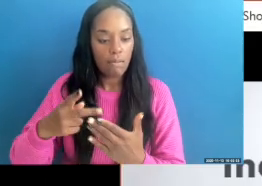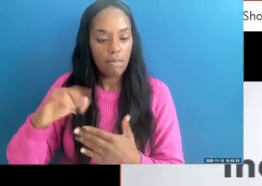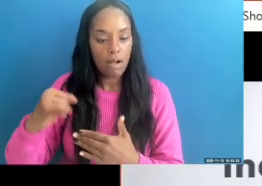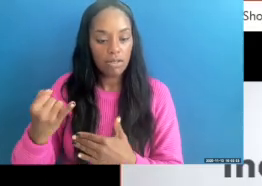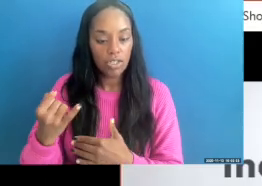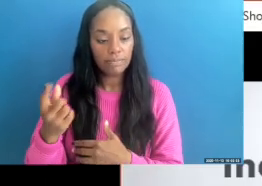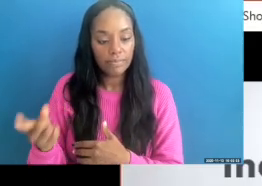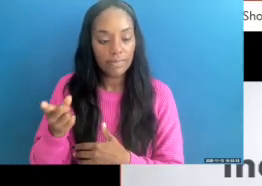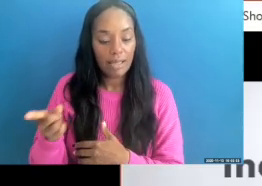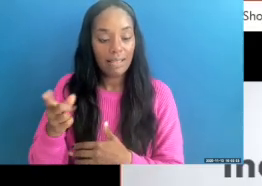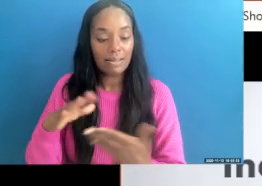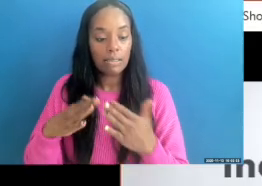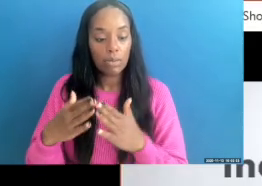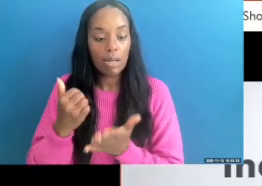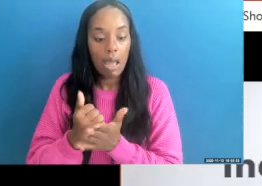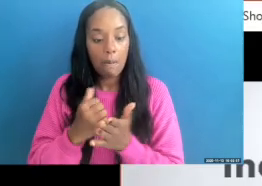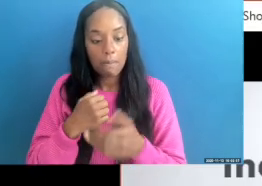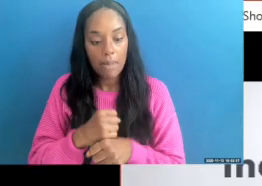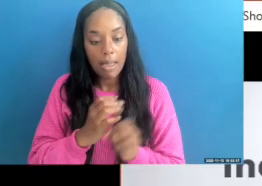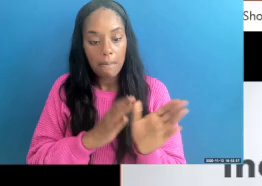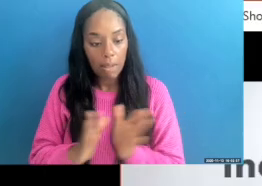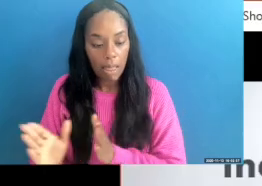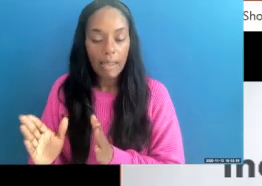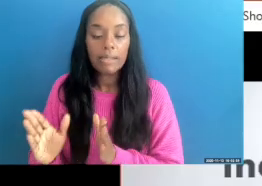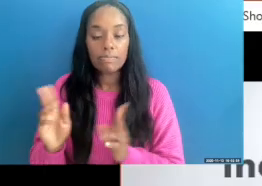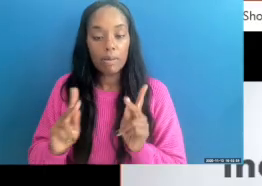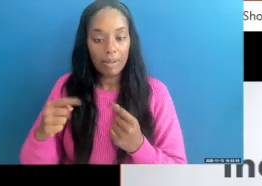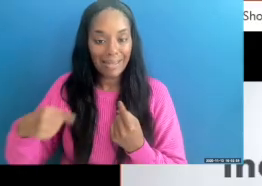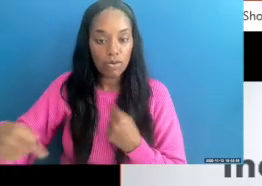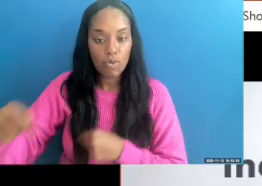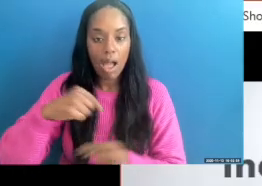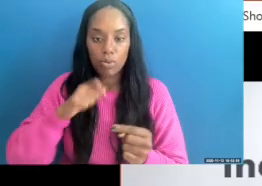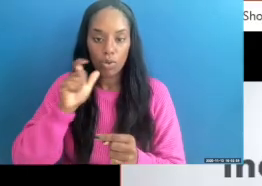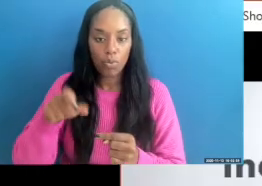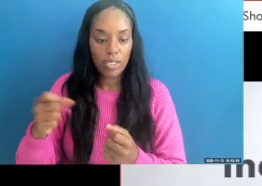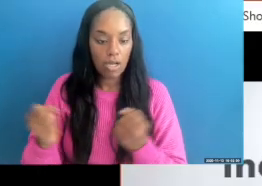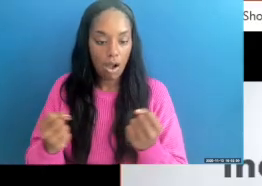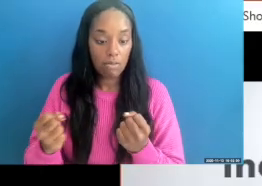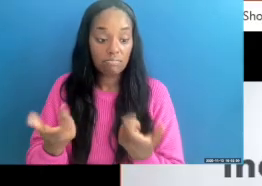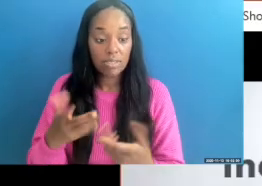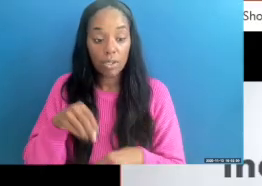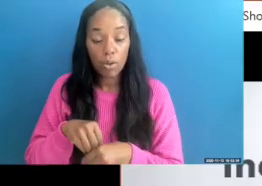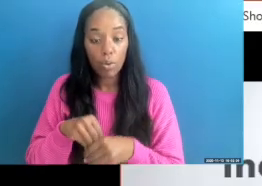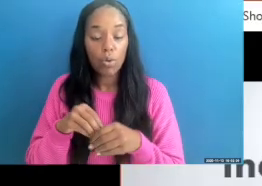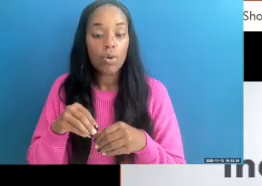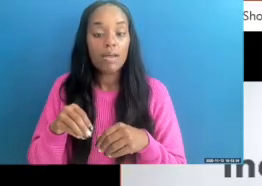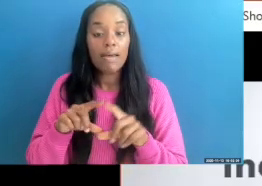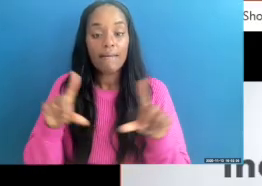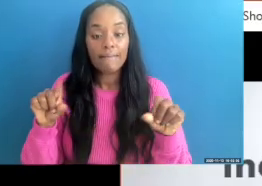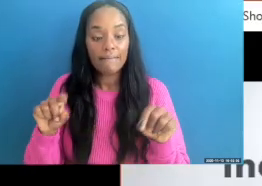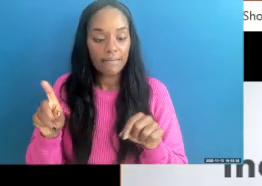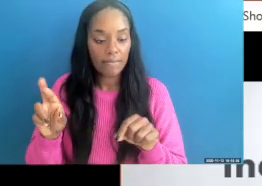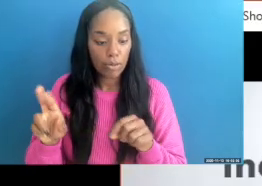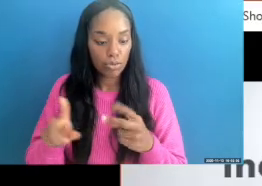new ways for people to get around without needing their own cars. These include Clean Mobility Options Vouchers,